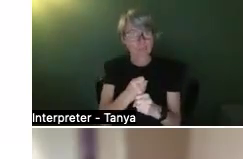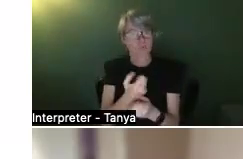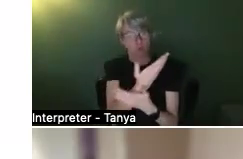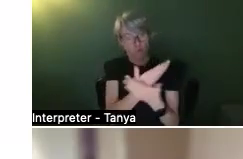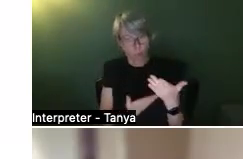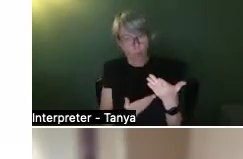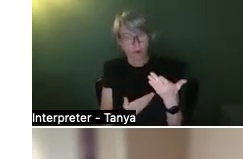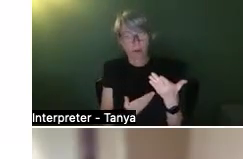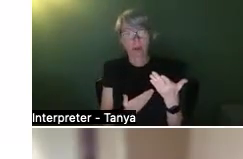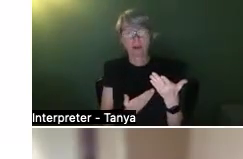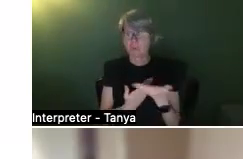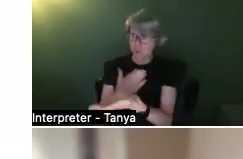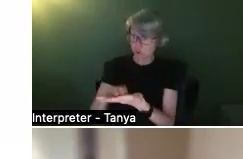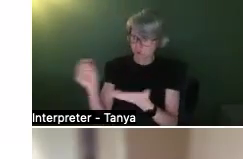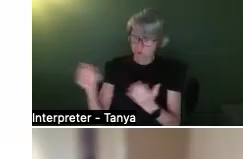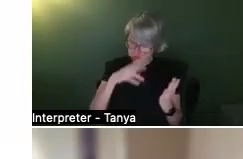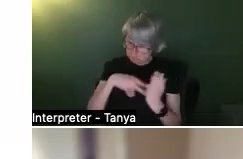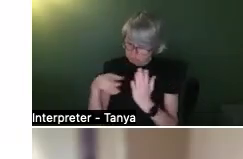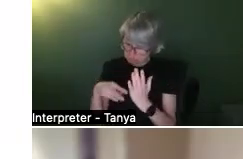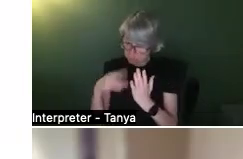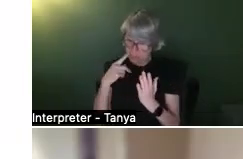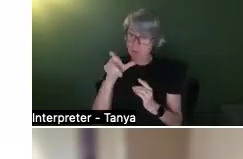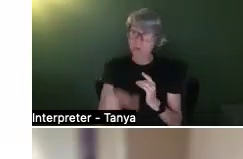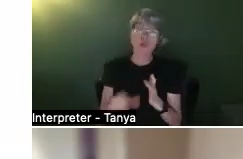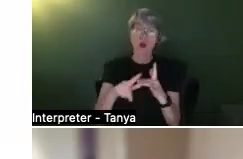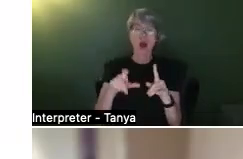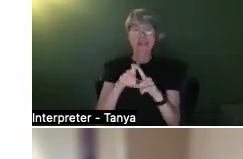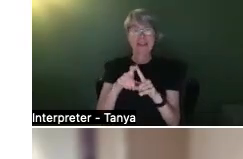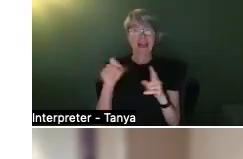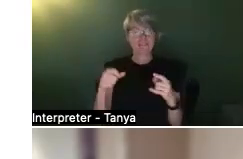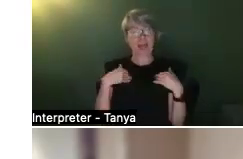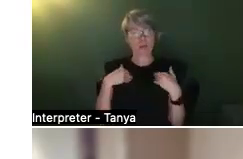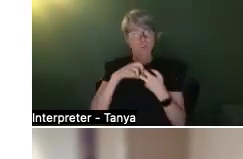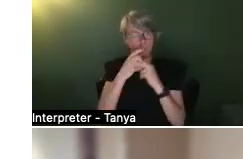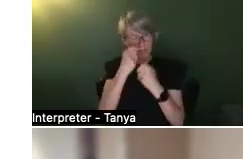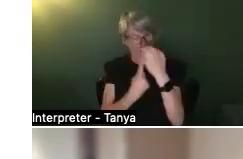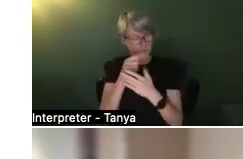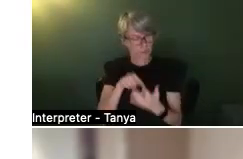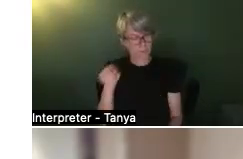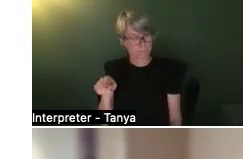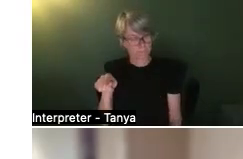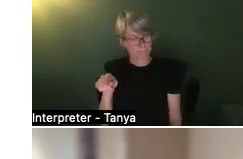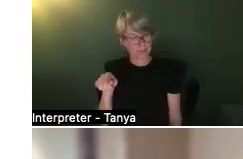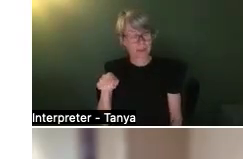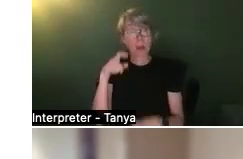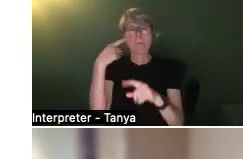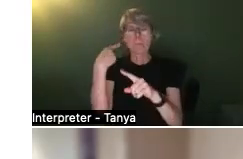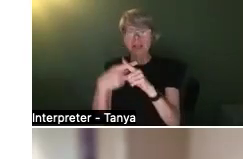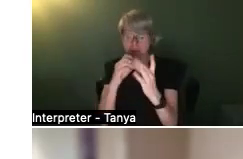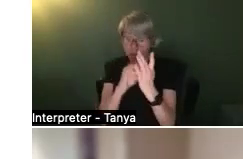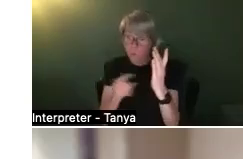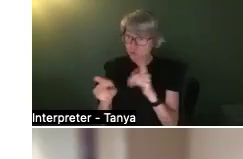intellectual disability may experience when they have a health problem. Each case study includes what students should learn from each